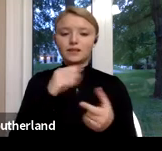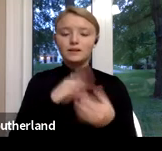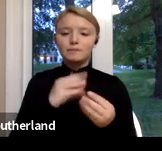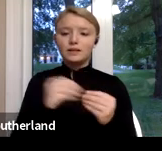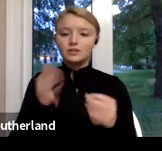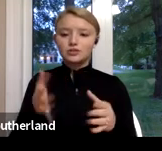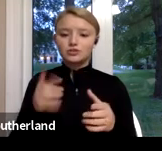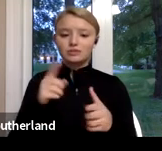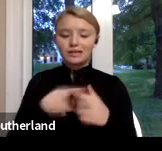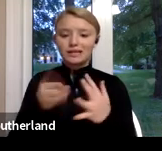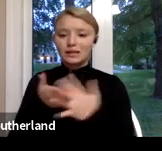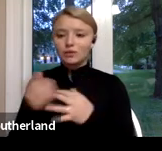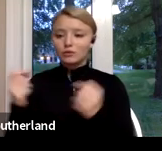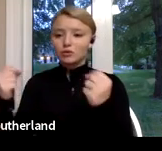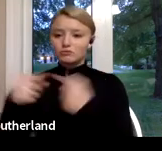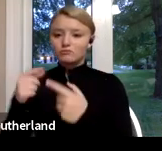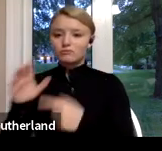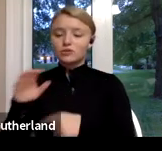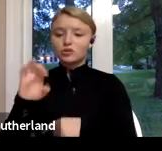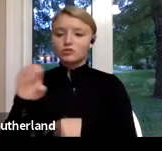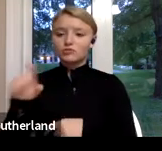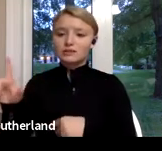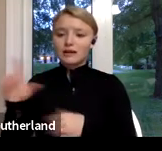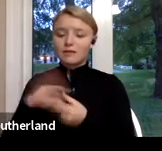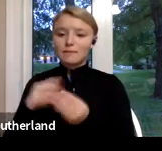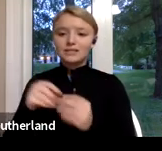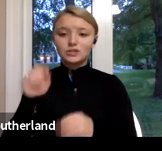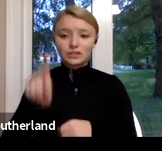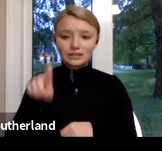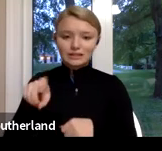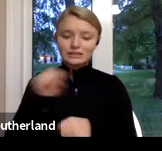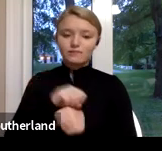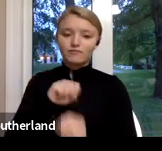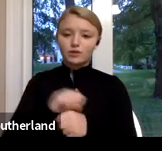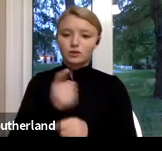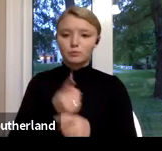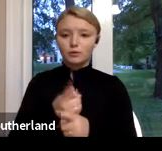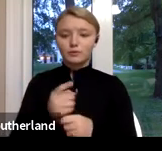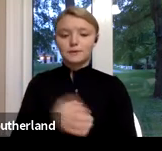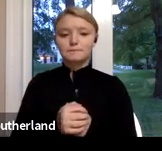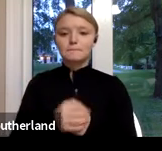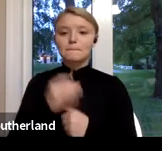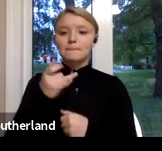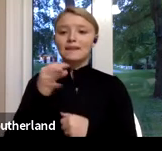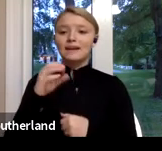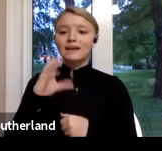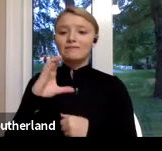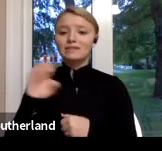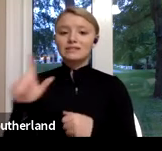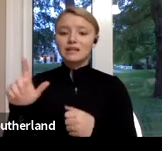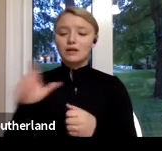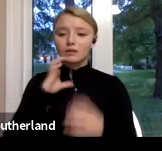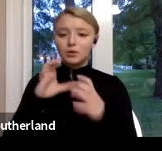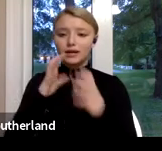give your cell the message that it needs to function properly. So if cell communication breaks down, your